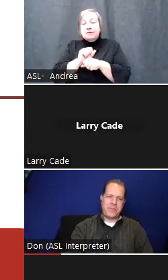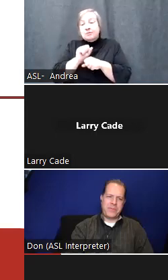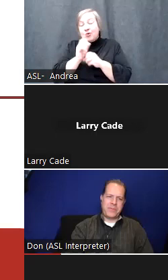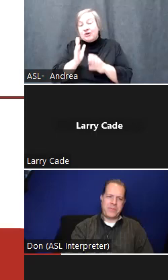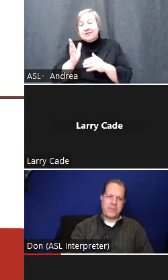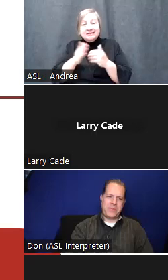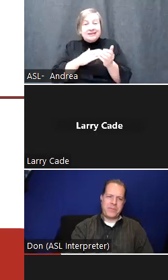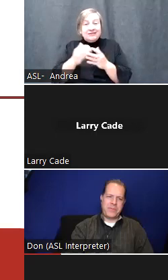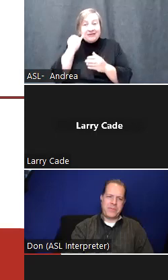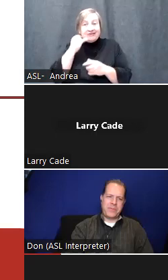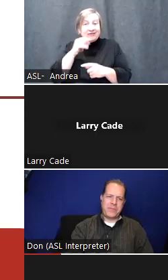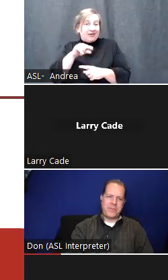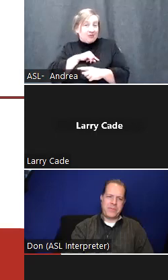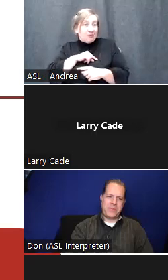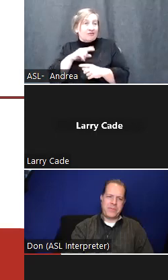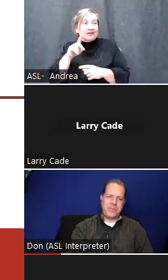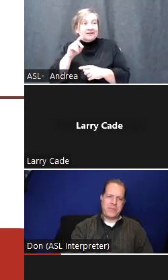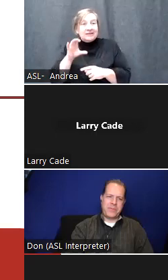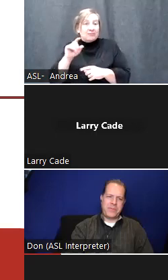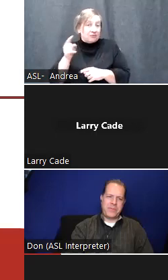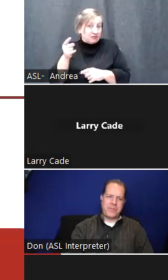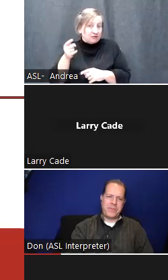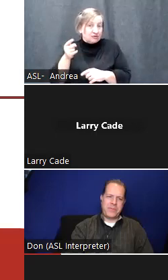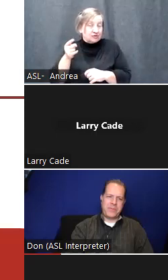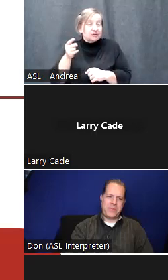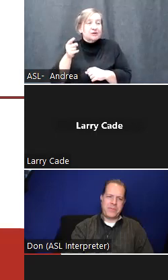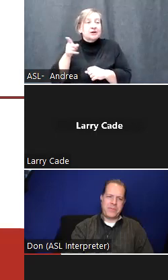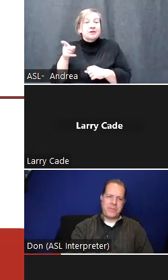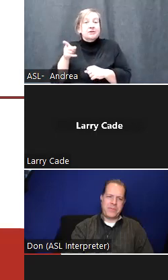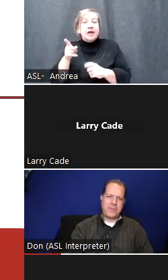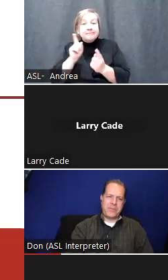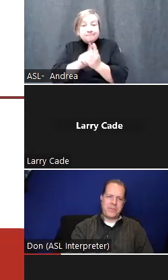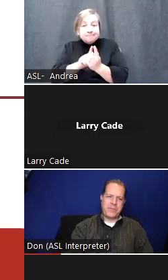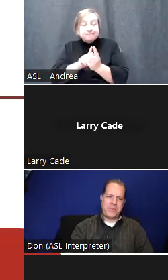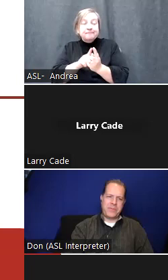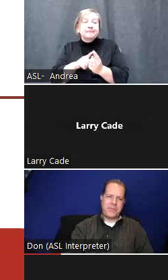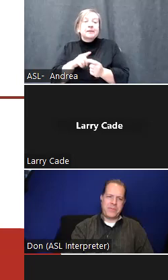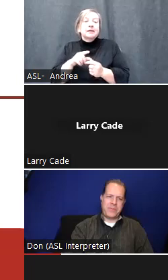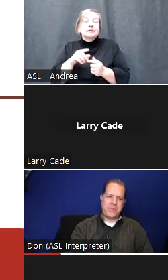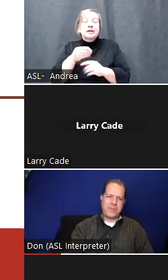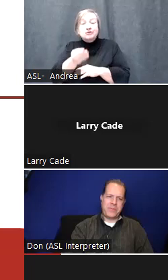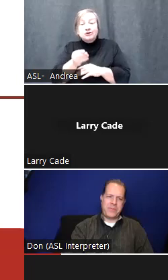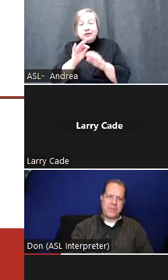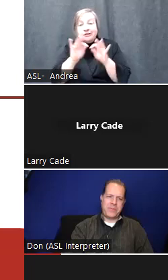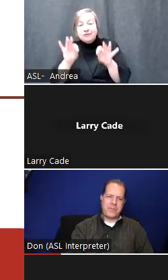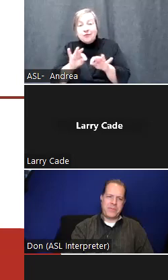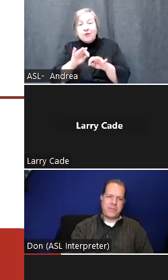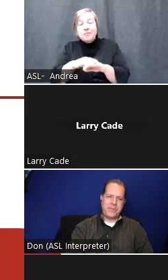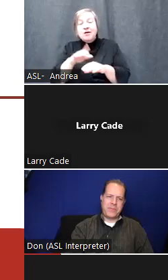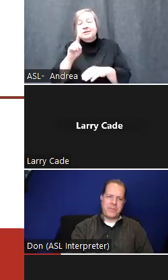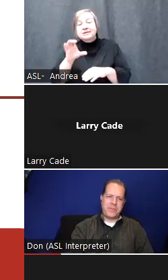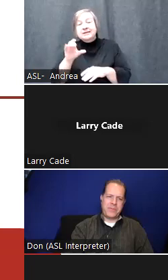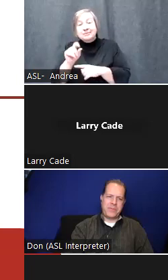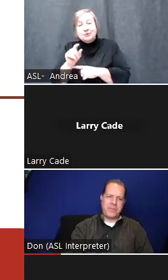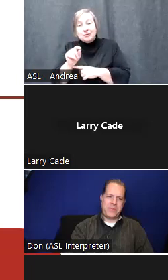they were eligible to effective December 1st, and they come to you and they turn in their form on, let's say, December 20th, at